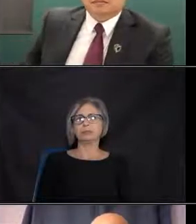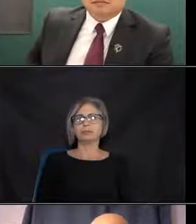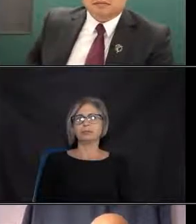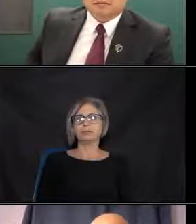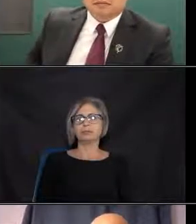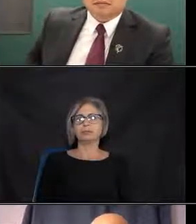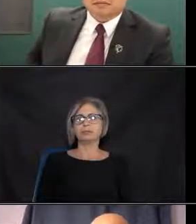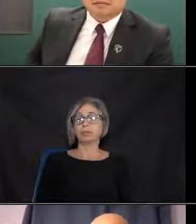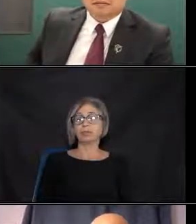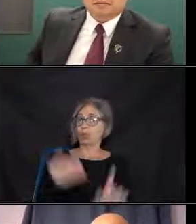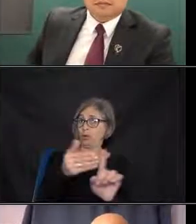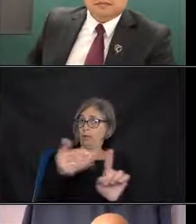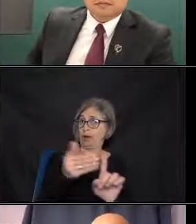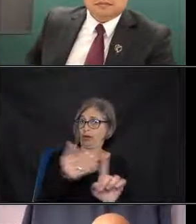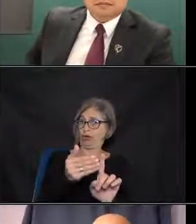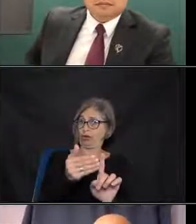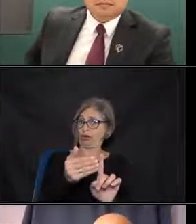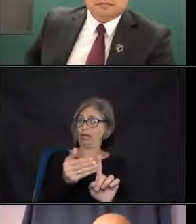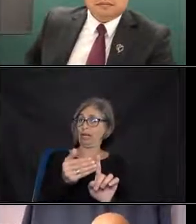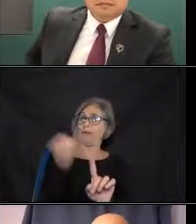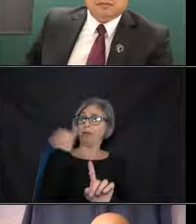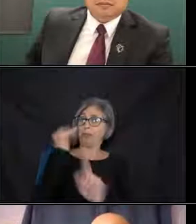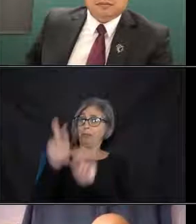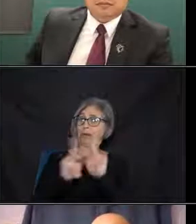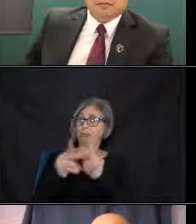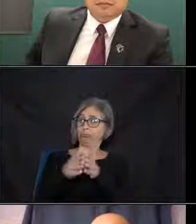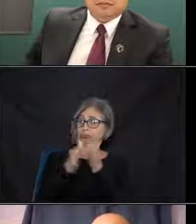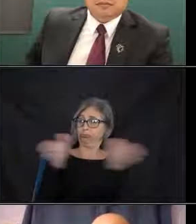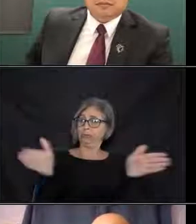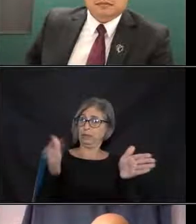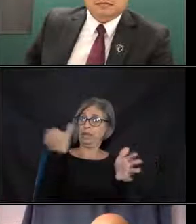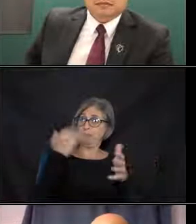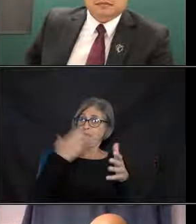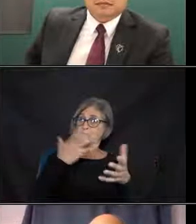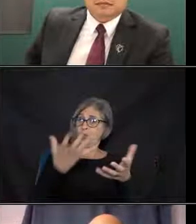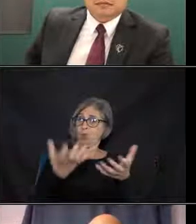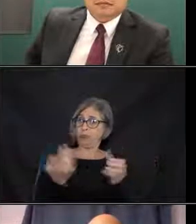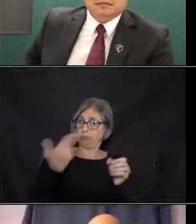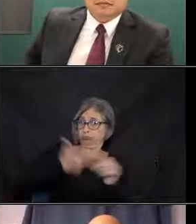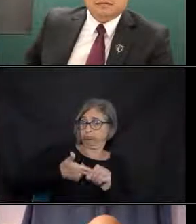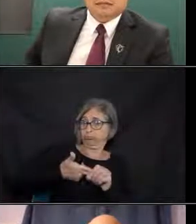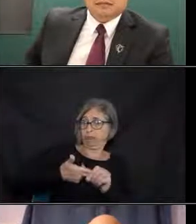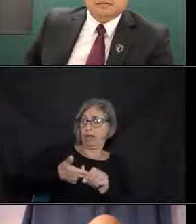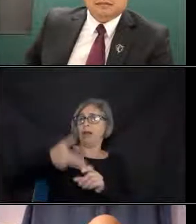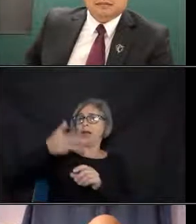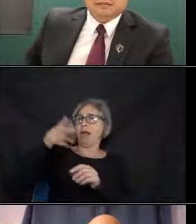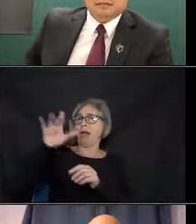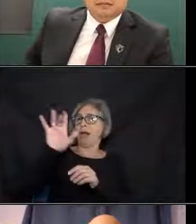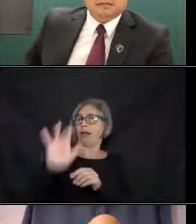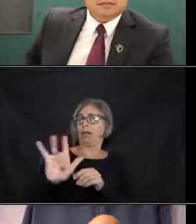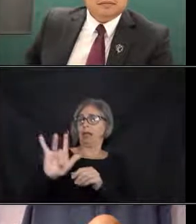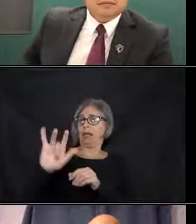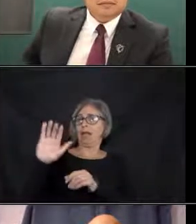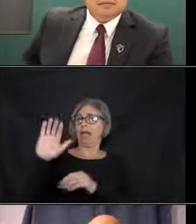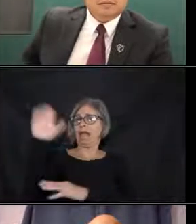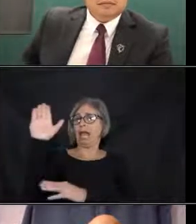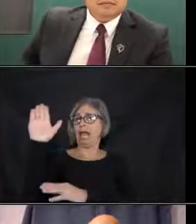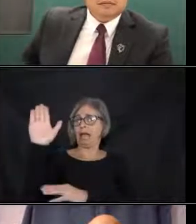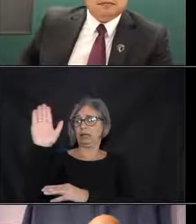And as a reminder for any members of the public who wish to participate, clicking on the little hand icon at the bottom of the